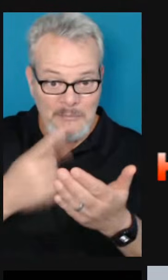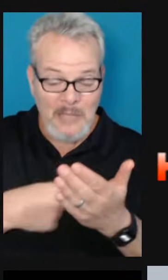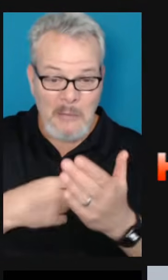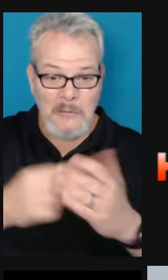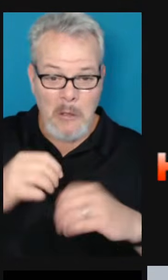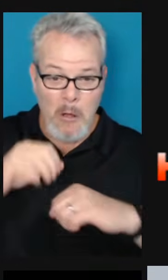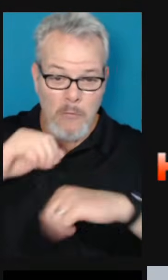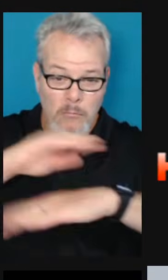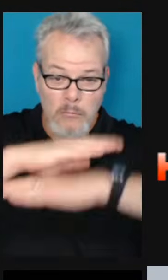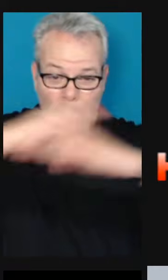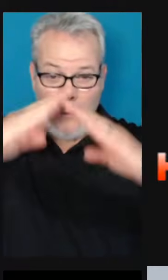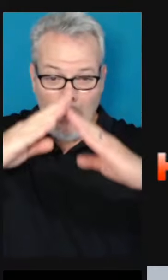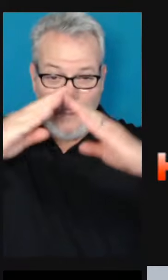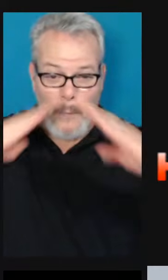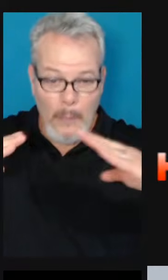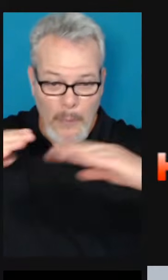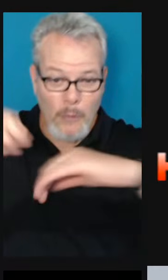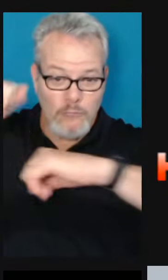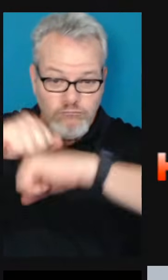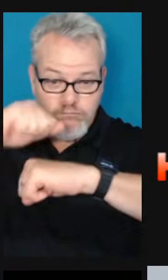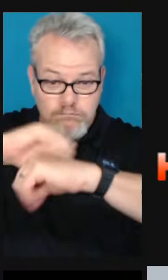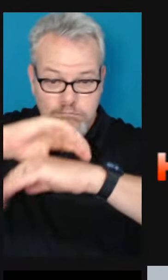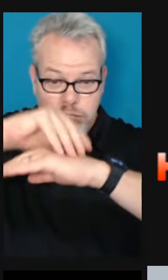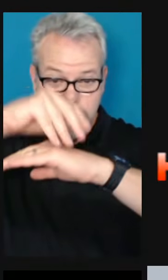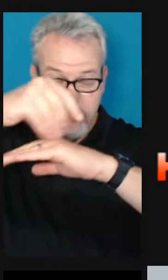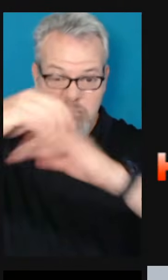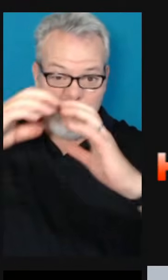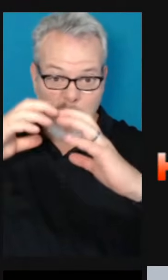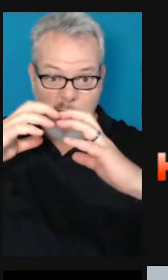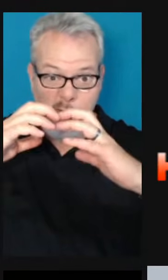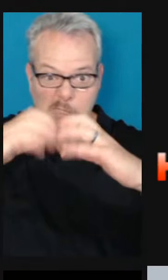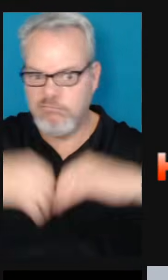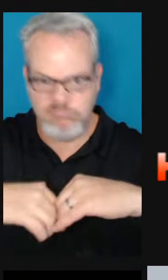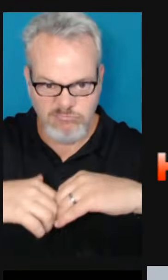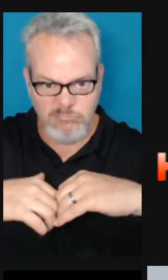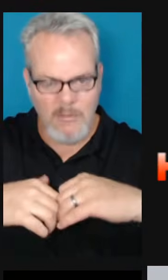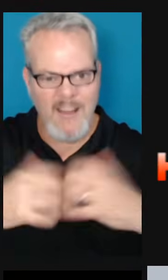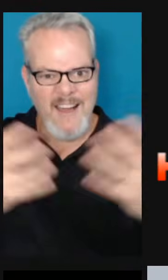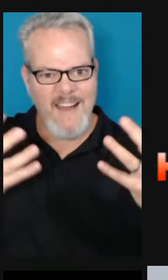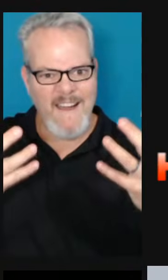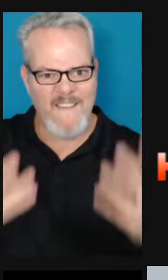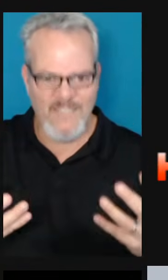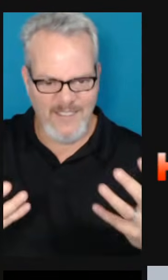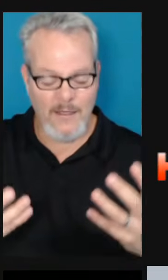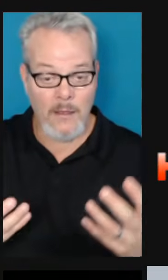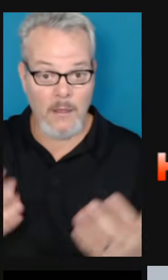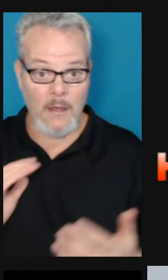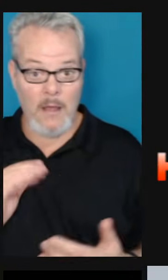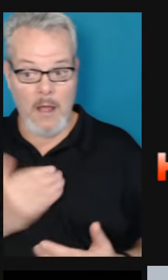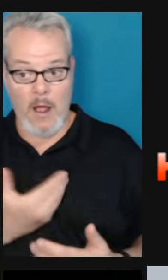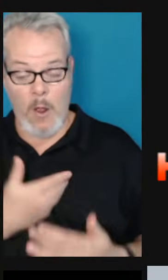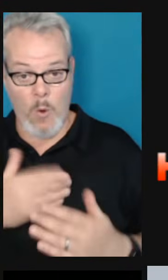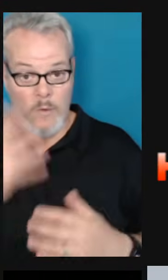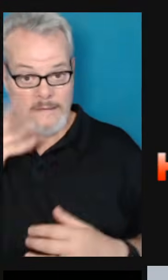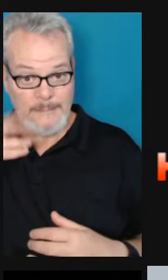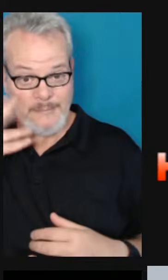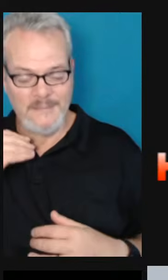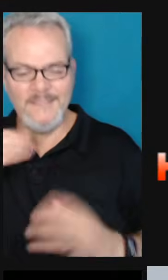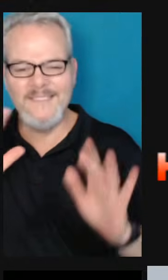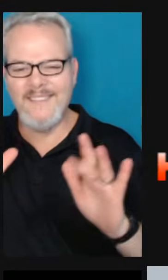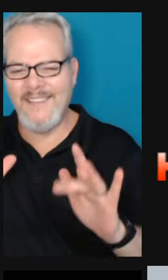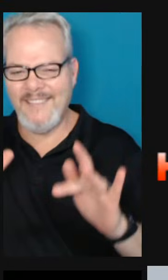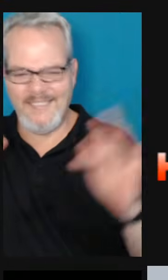gets very, very heavy. Our stuff has been so light that I don't think anyone's roof is at risk of collapsing from this